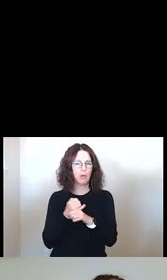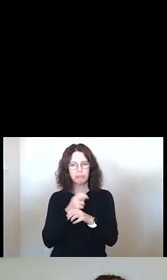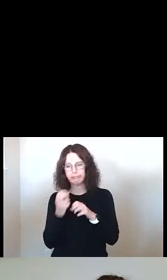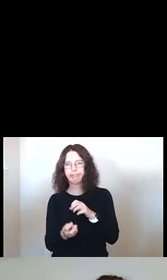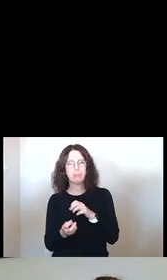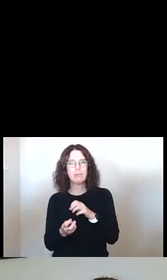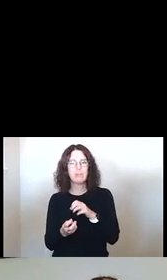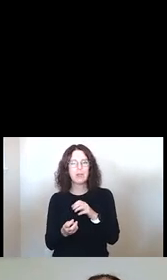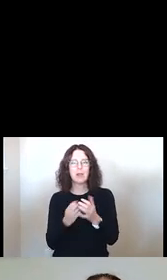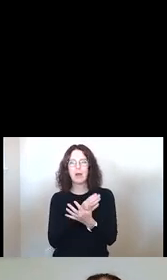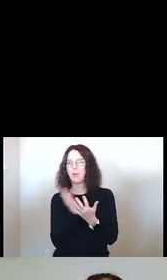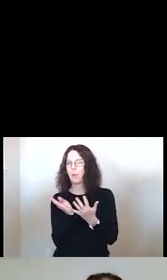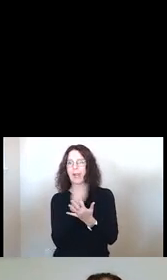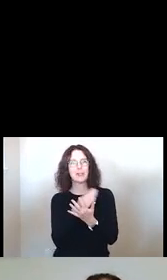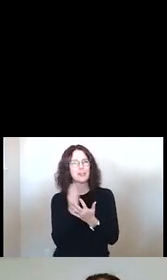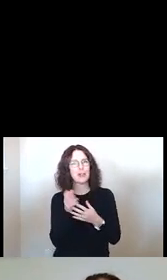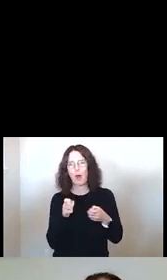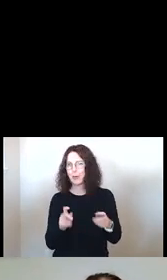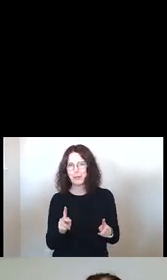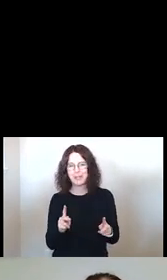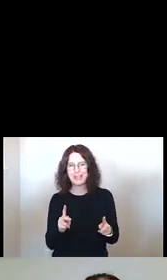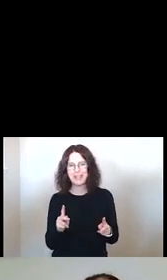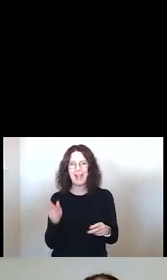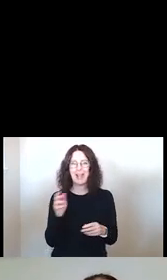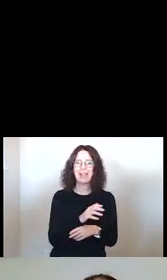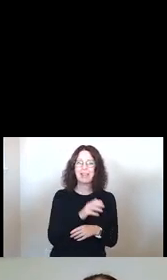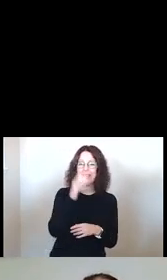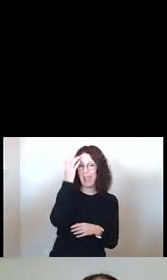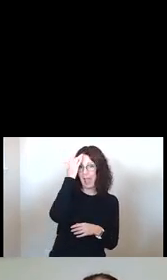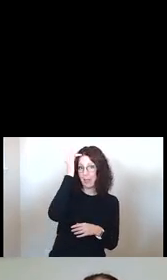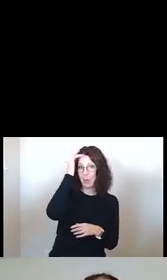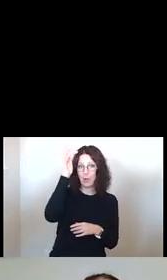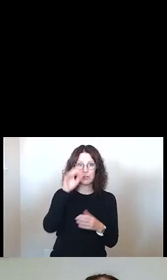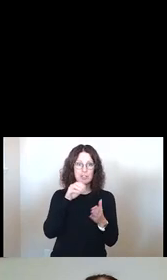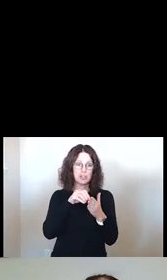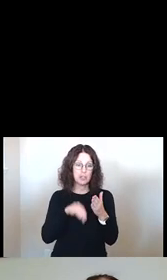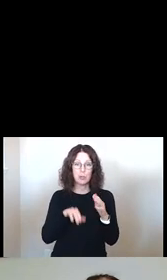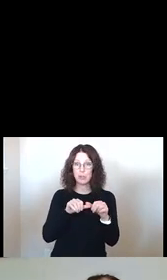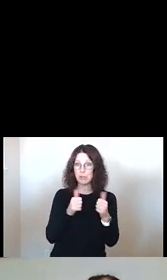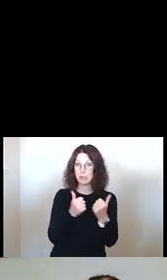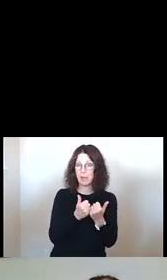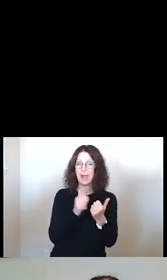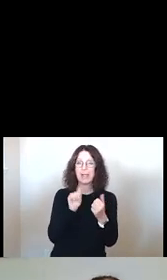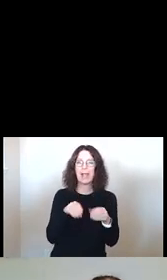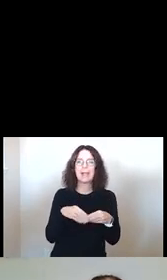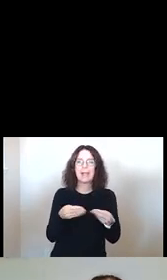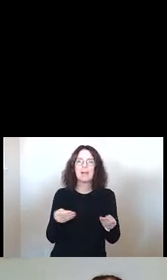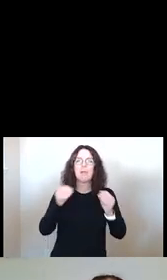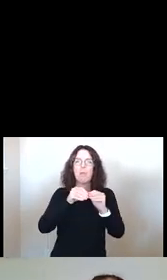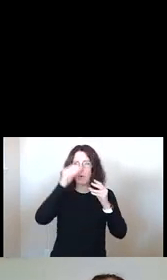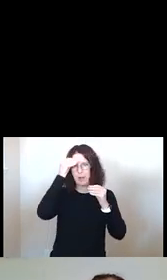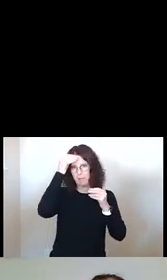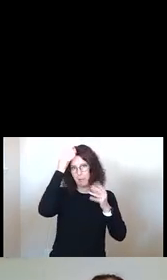the Anthropology Students Association will help give you awareness of these opportunities and of some of the other things going on